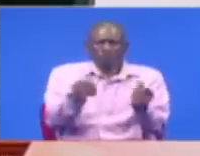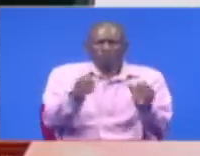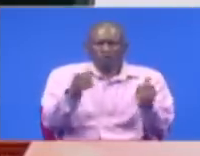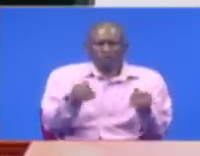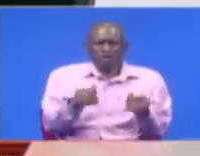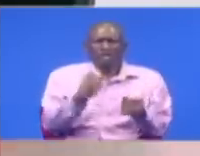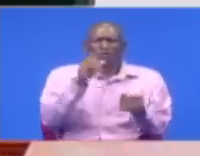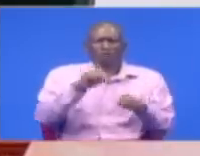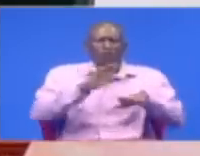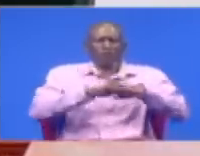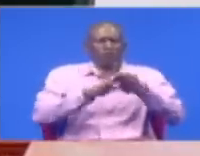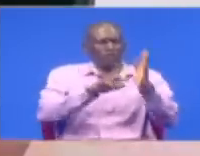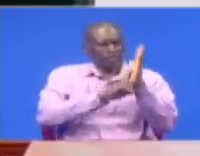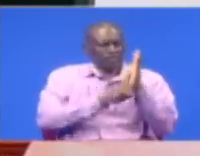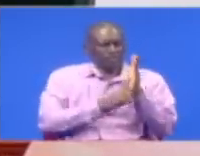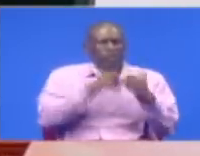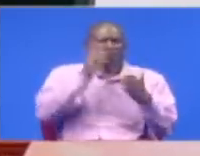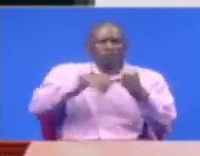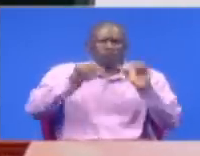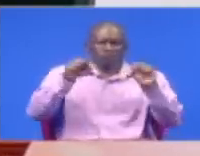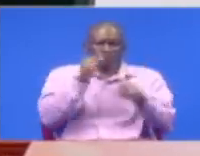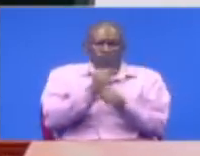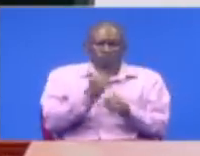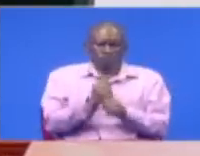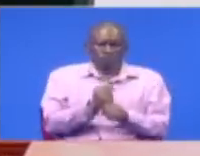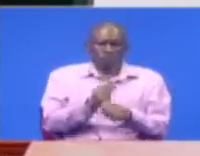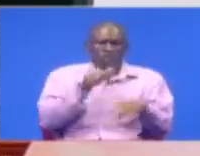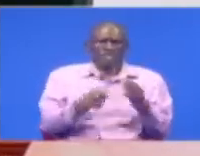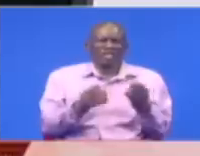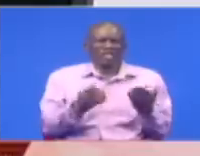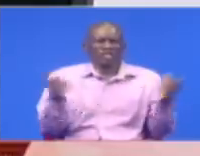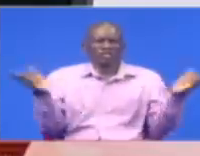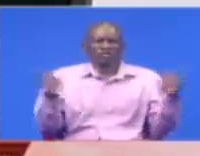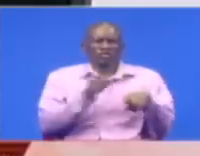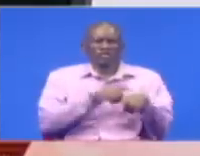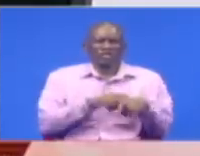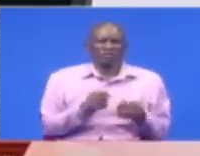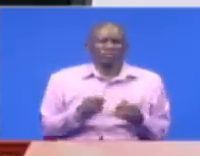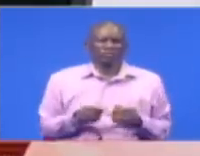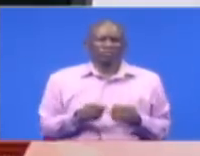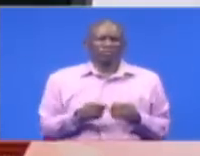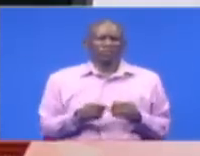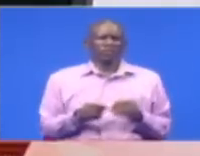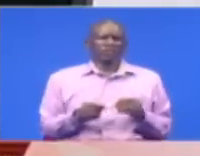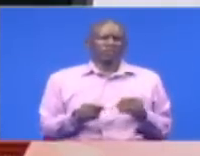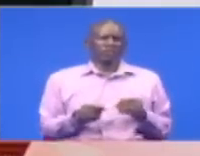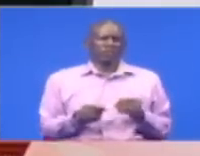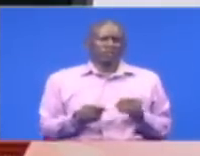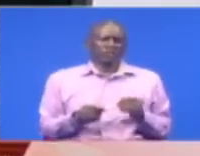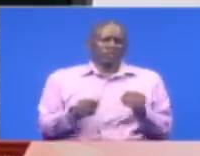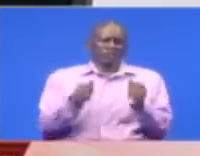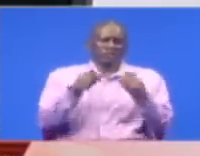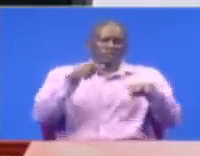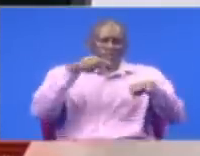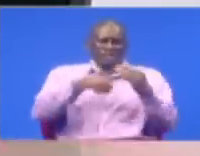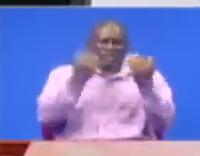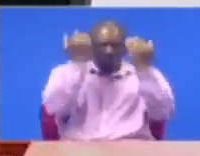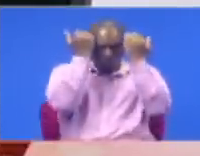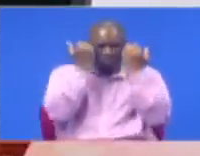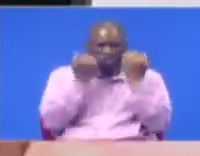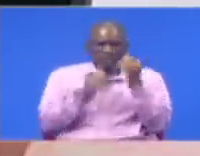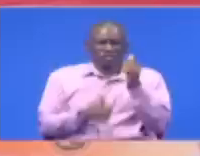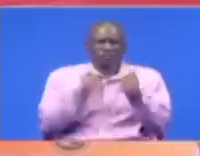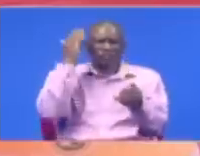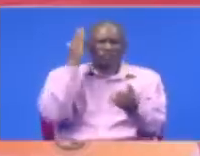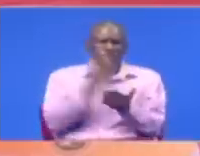shining examples of what can be done within a relatively short period of time within a judiciary that